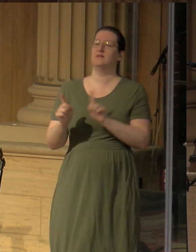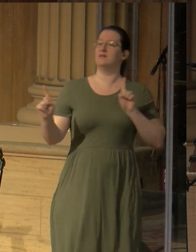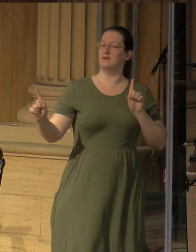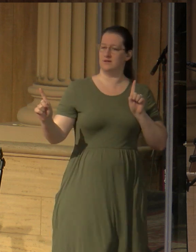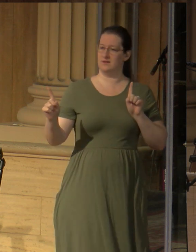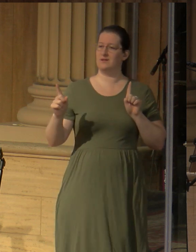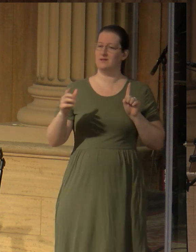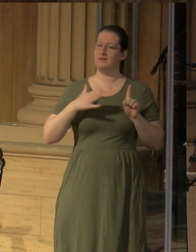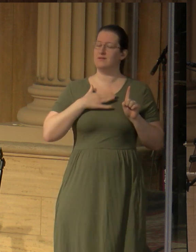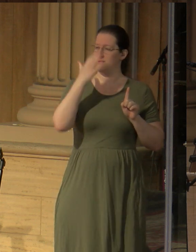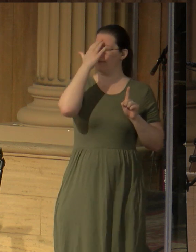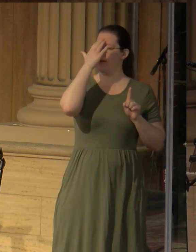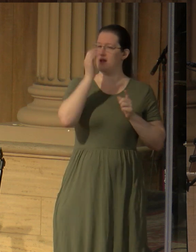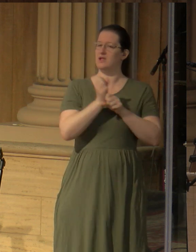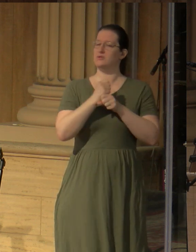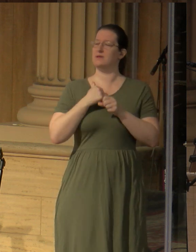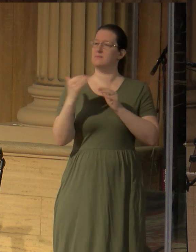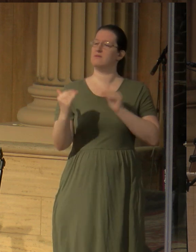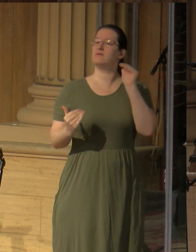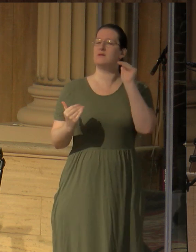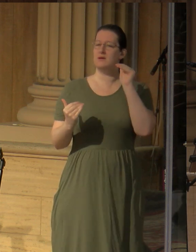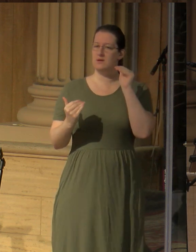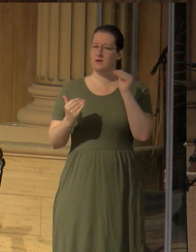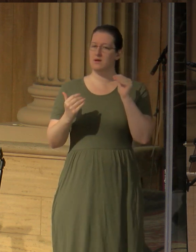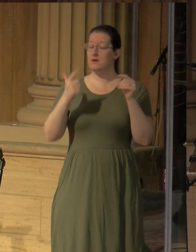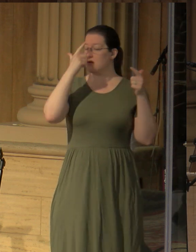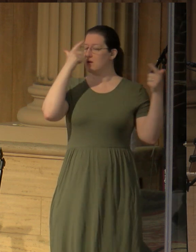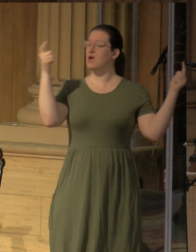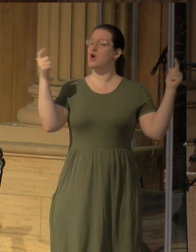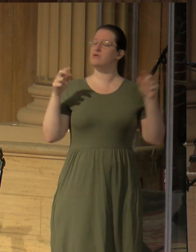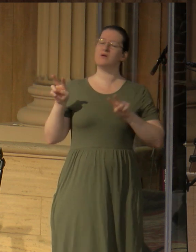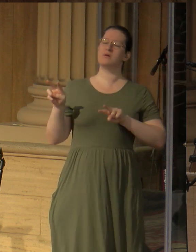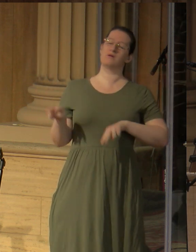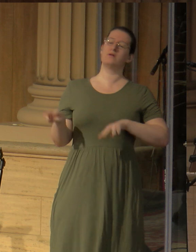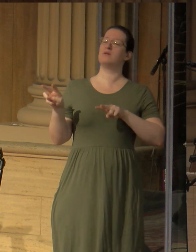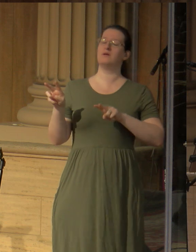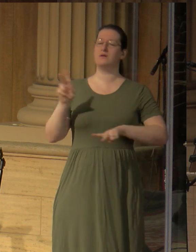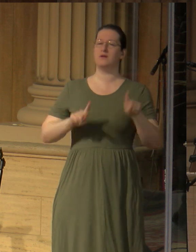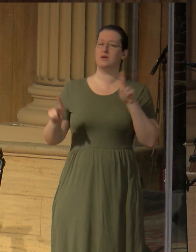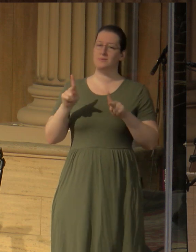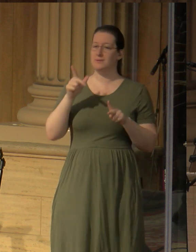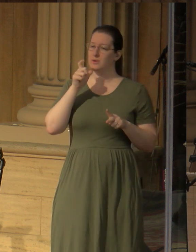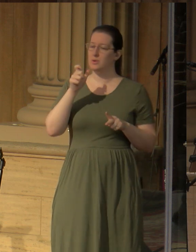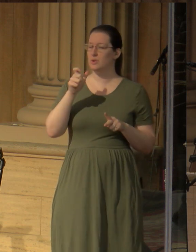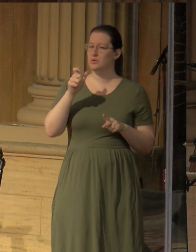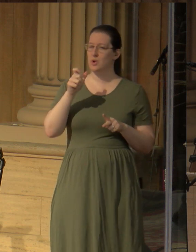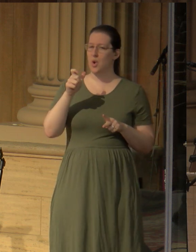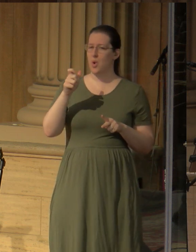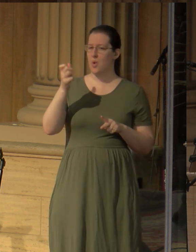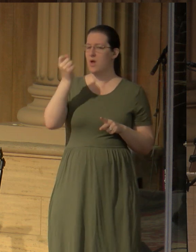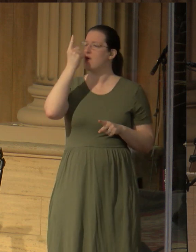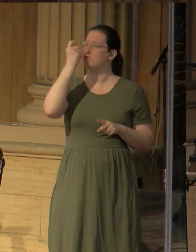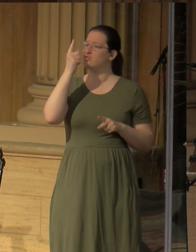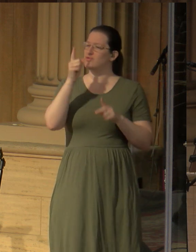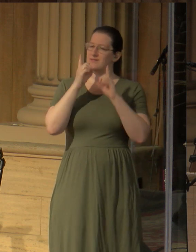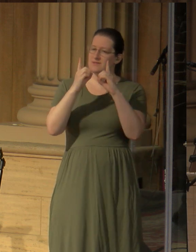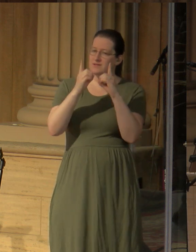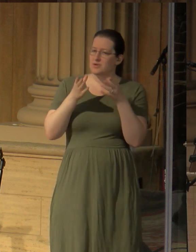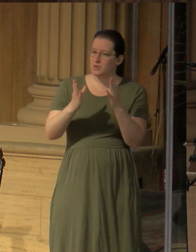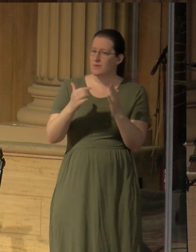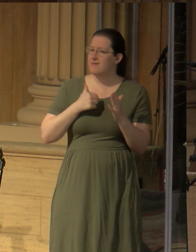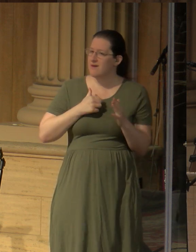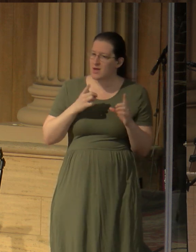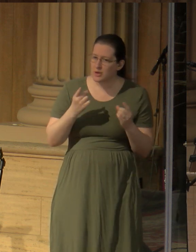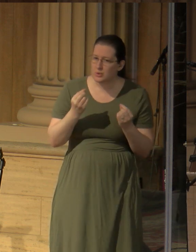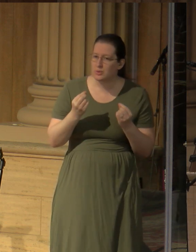else. They can become very arrogant and look down on everyone else who doesn't parse the doctrinal minutia the same way they do.